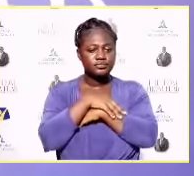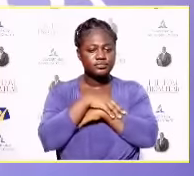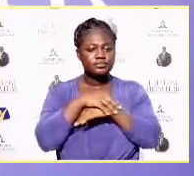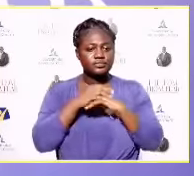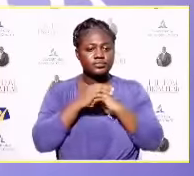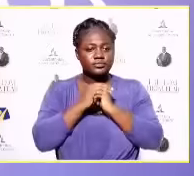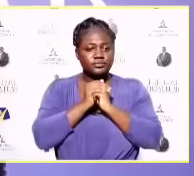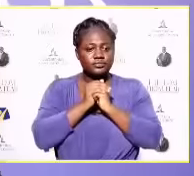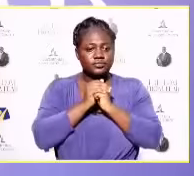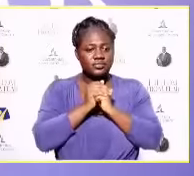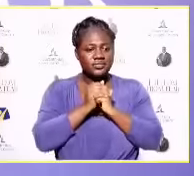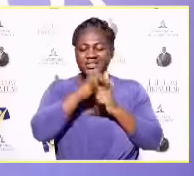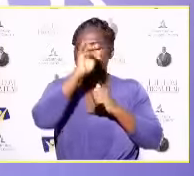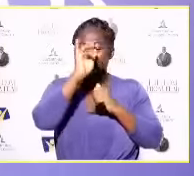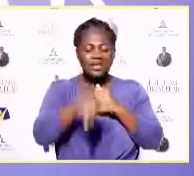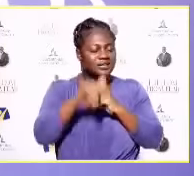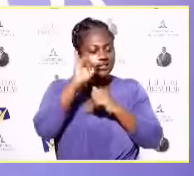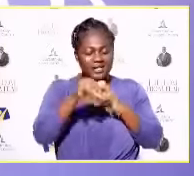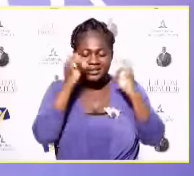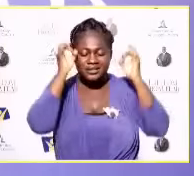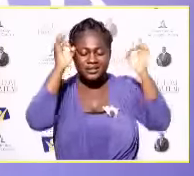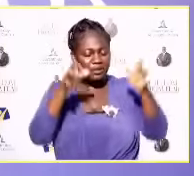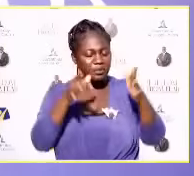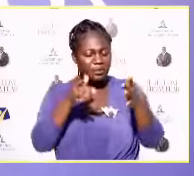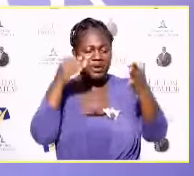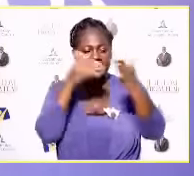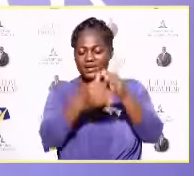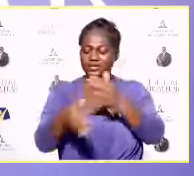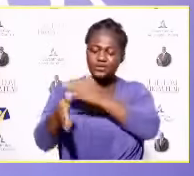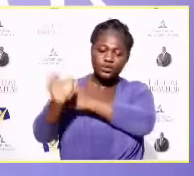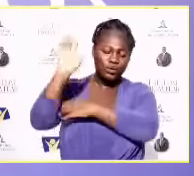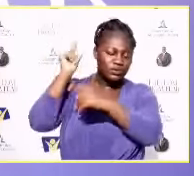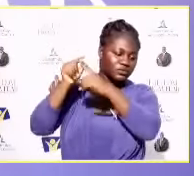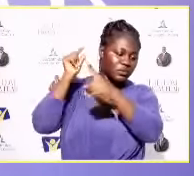That's a crime against God. It